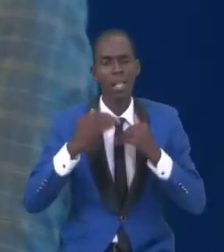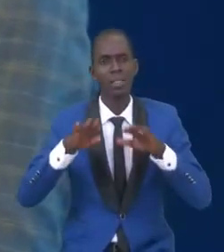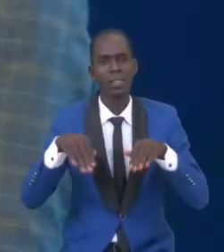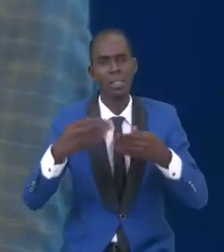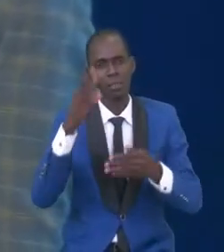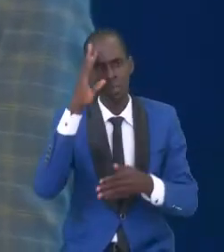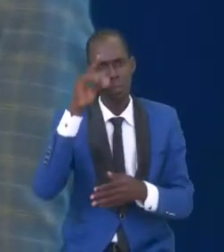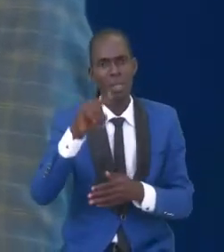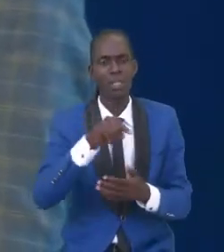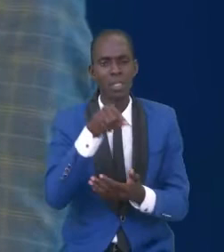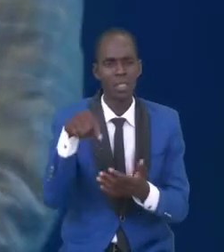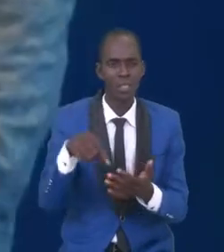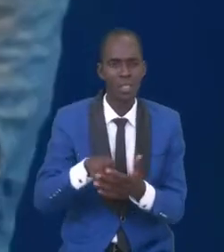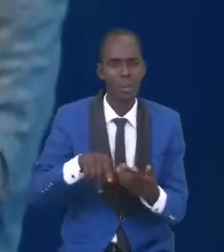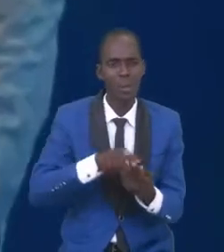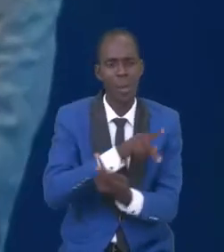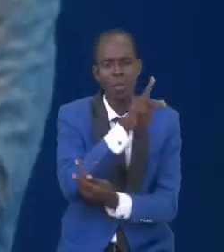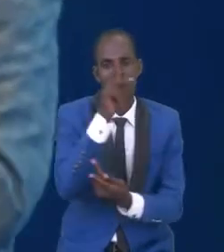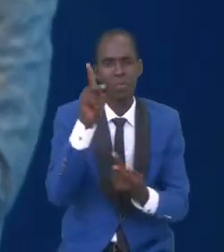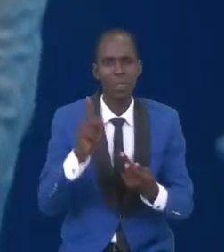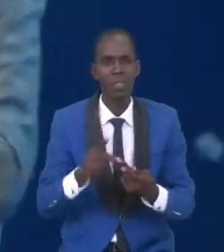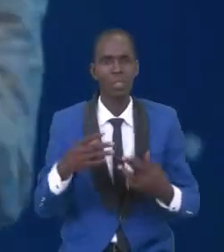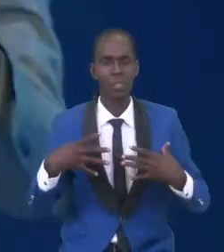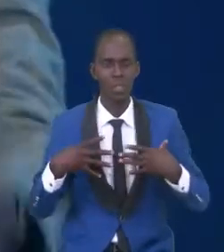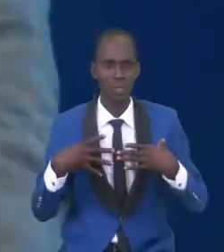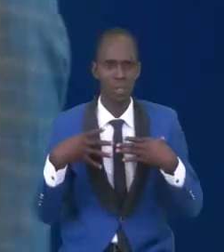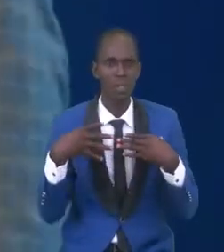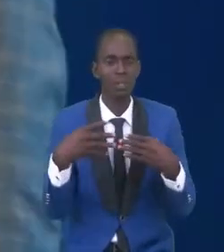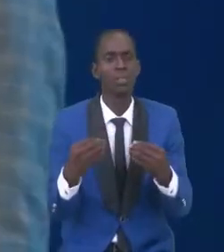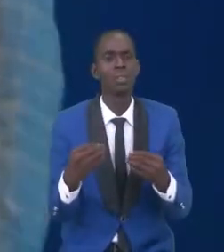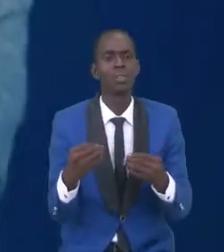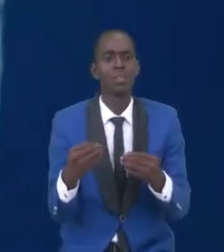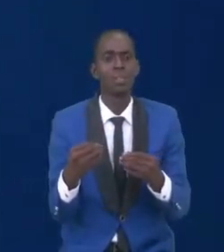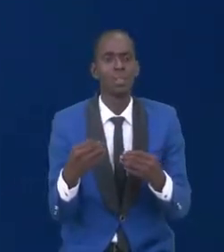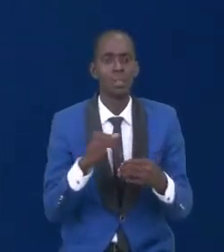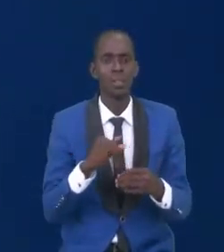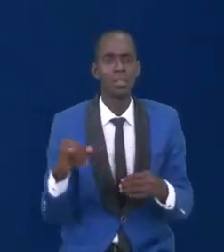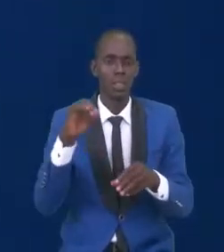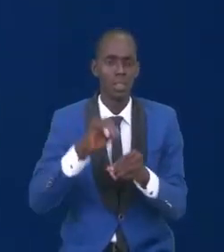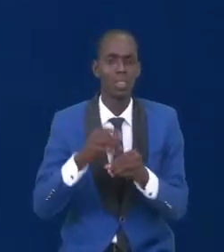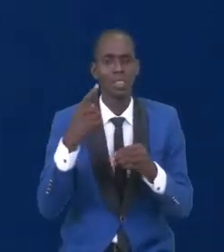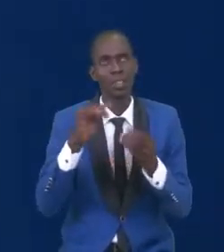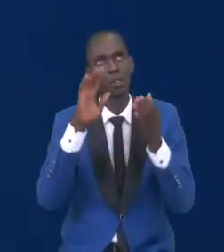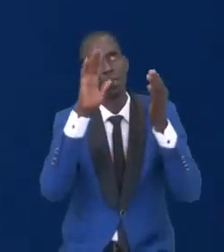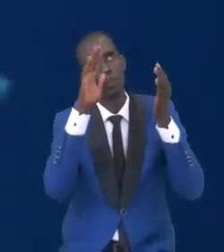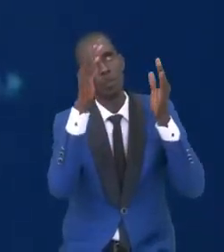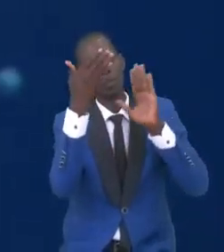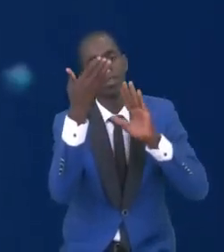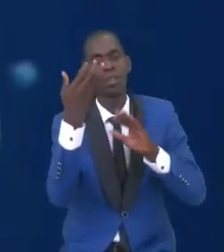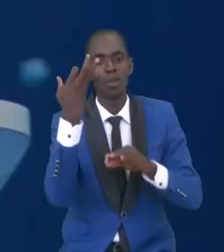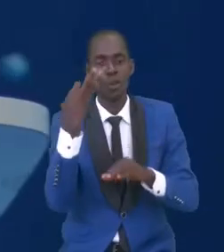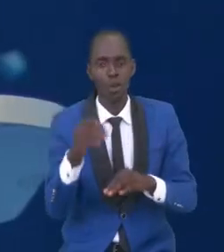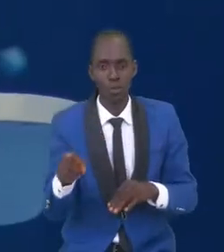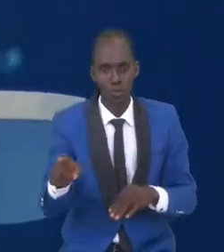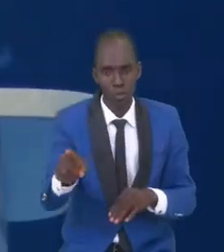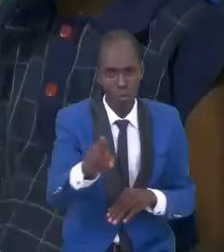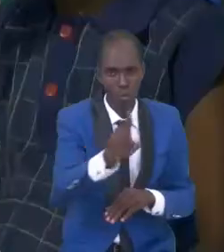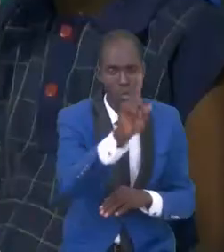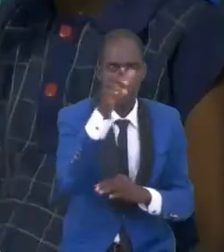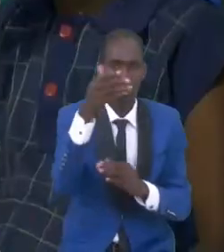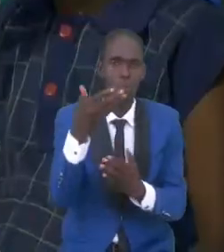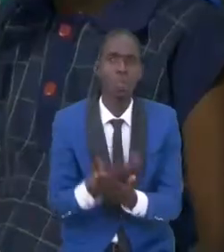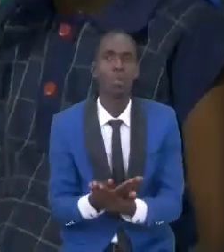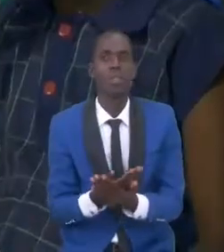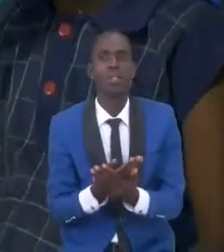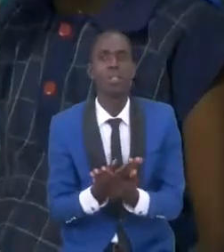him this perfect soundness in the presence of you all.